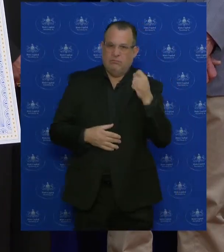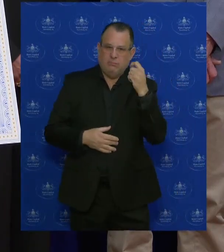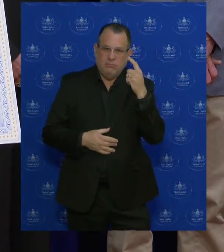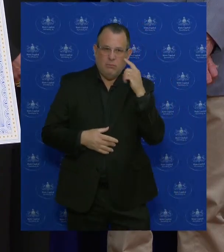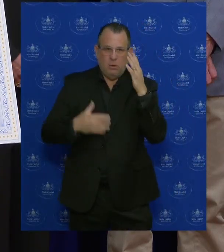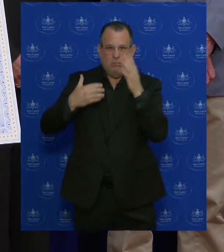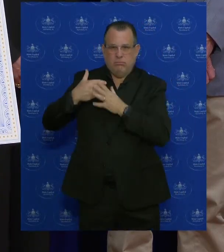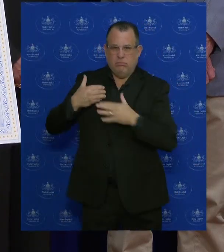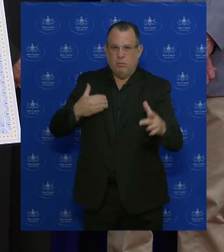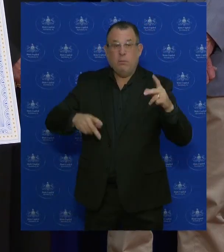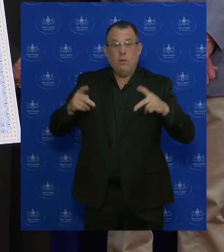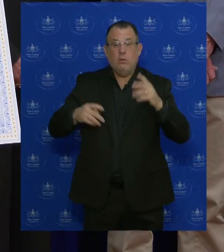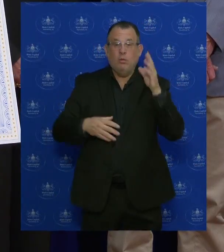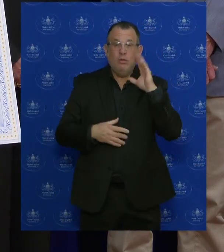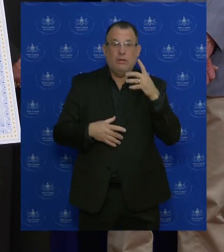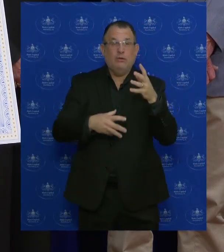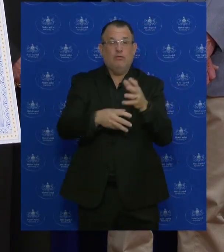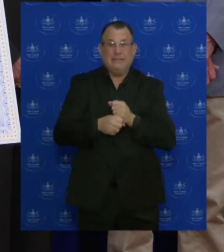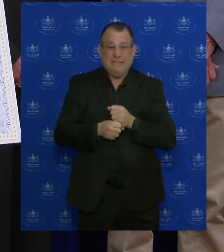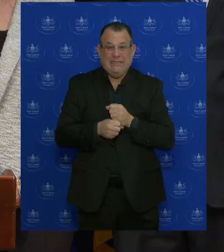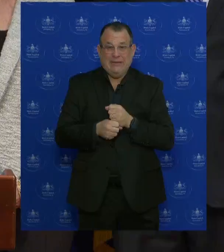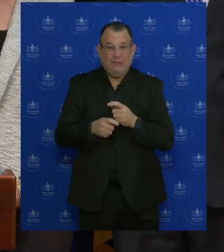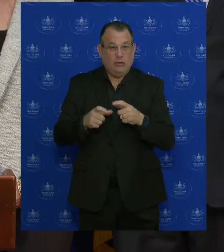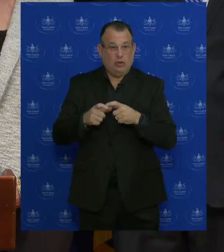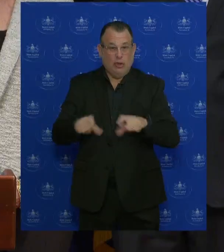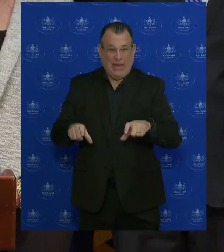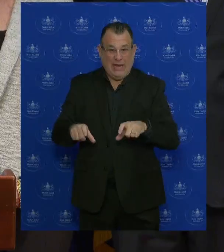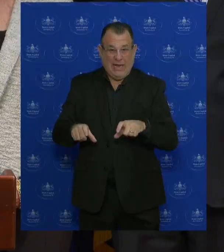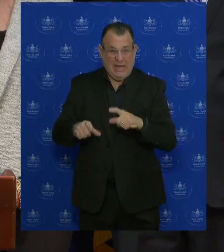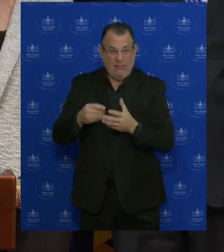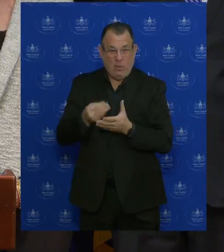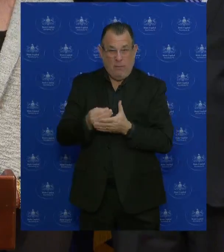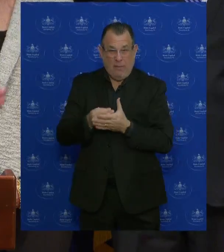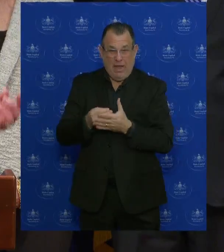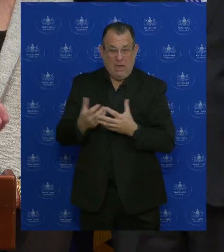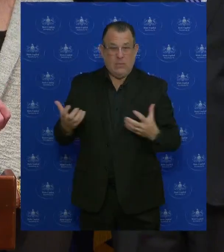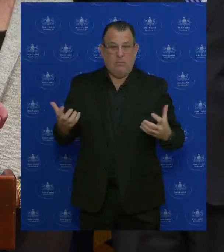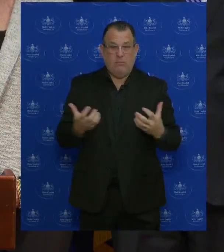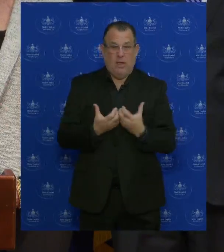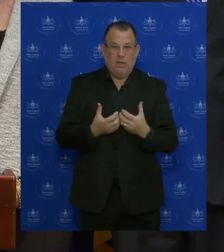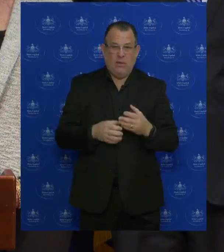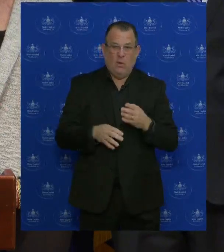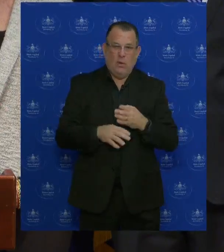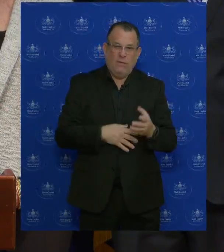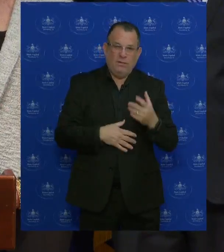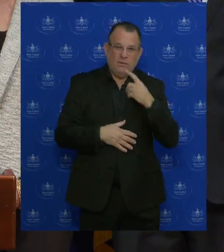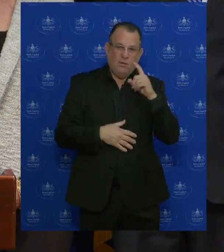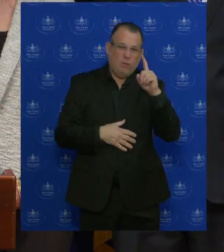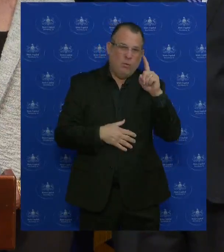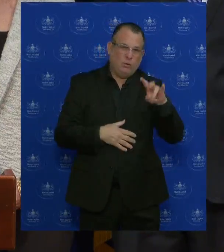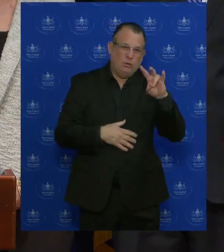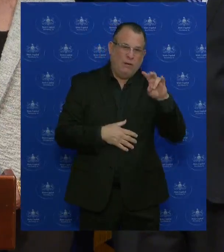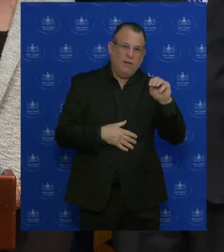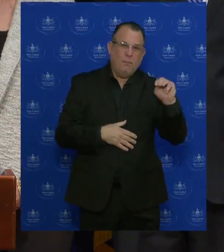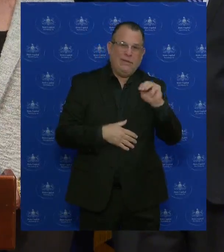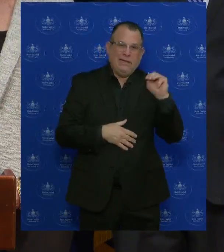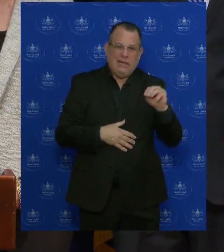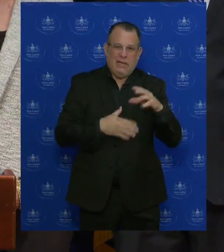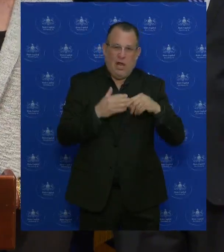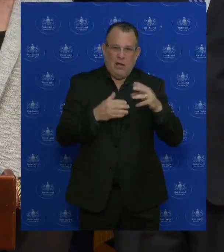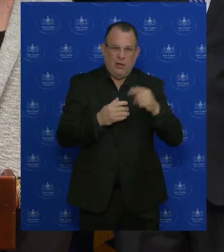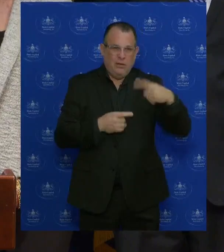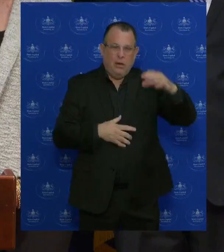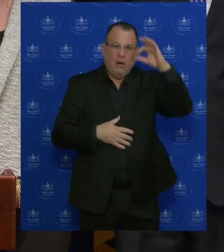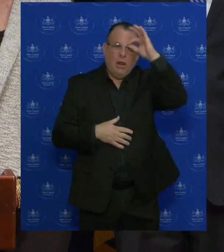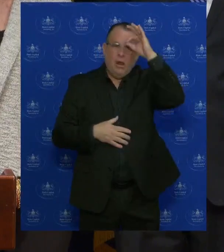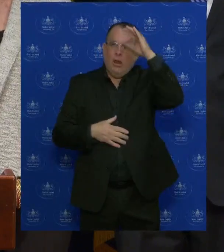totaling more than $1.7 million. And most of these folks didn't even realize they had unclaimed property waiting them before Treasury reached